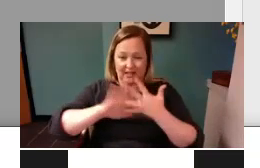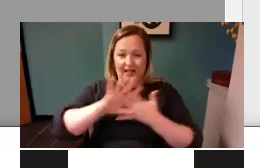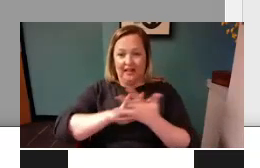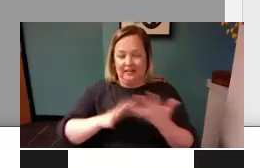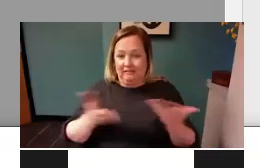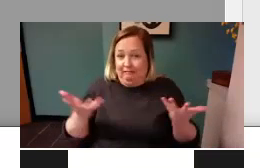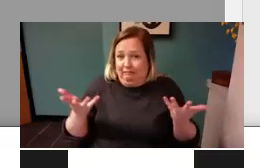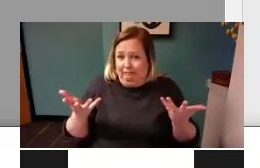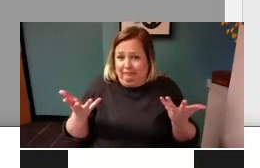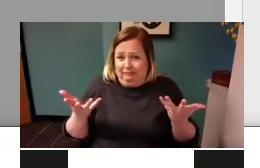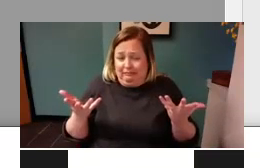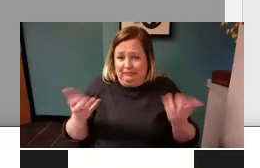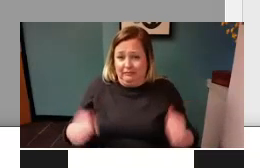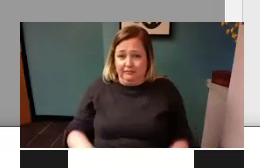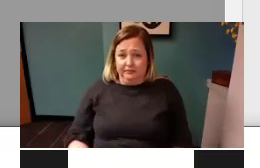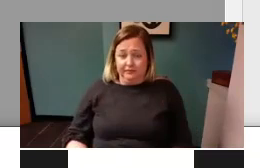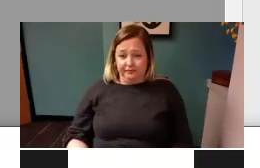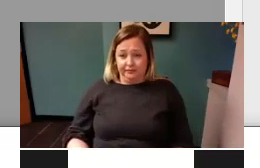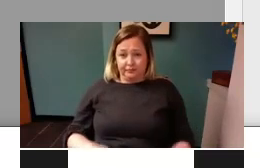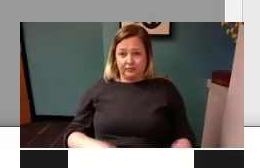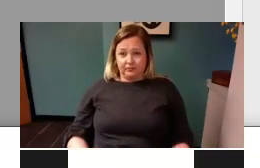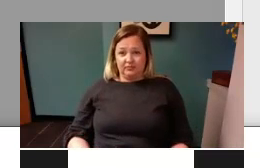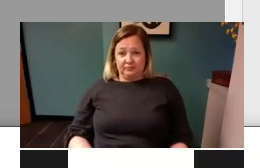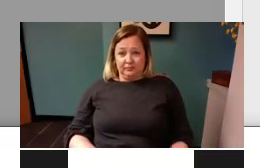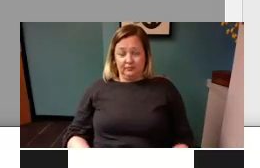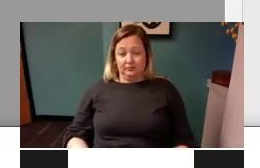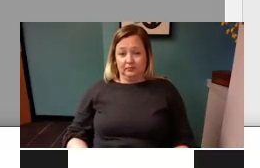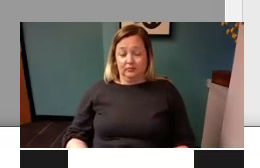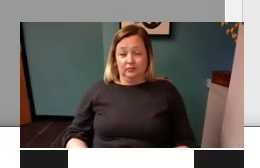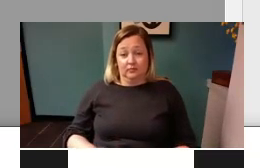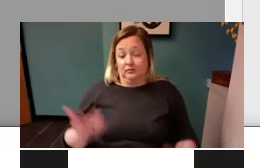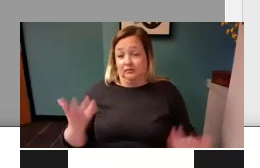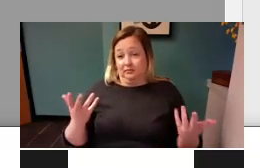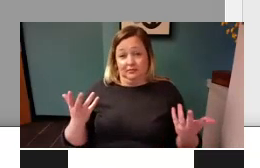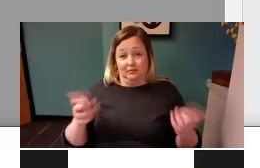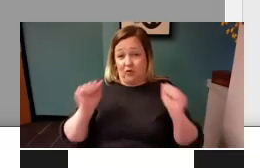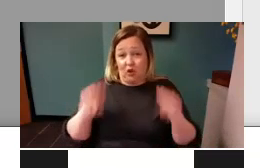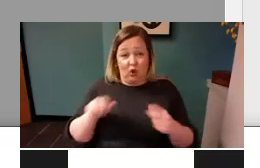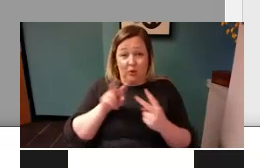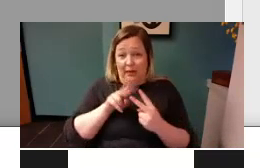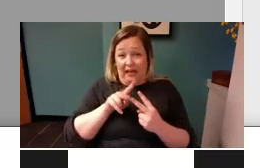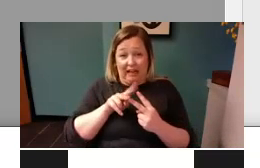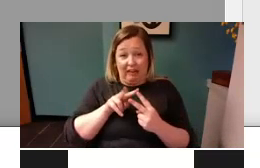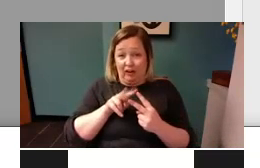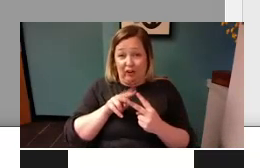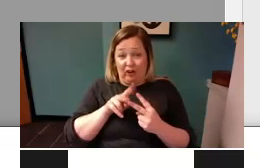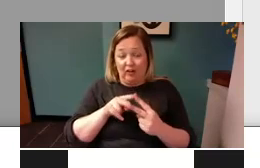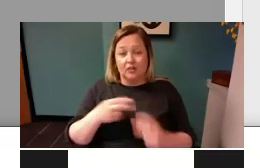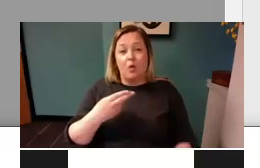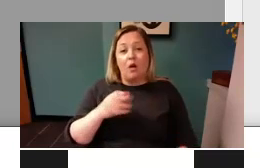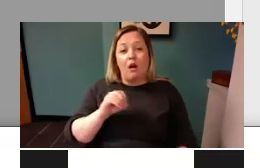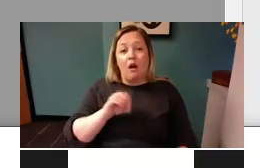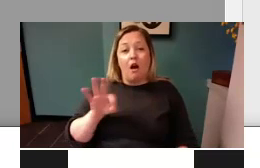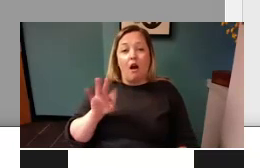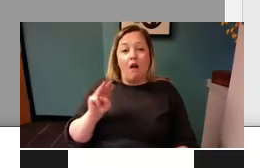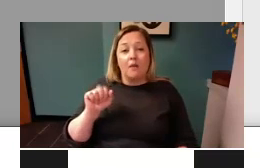A, comma B, or the first note could also be D. So Huffman encoding needs to do 2 things.